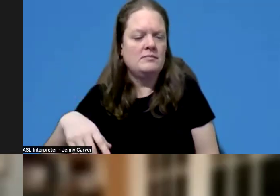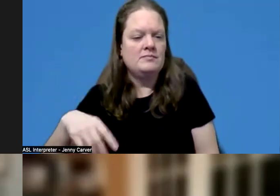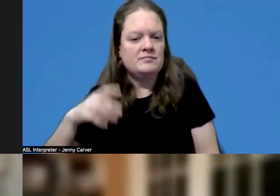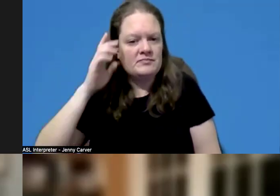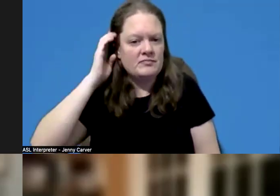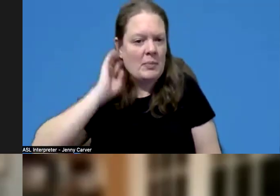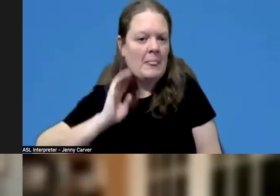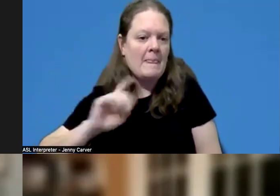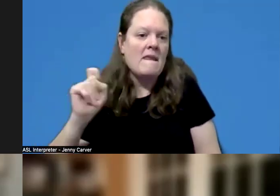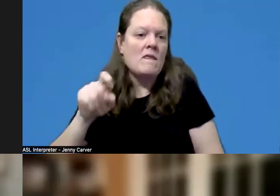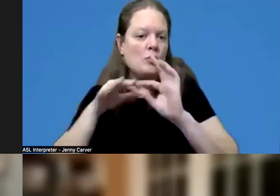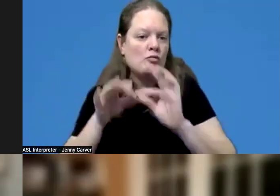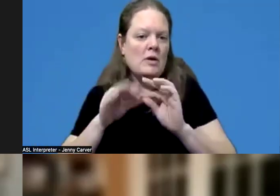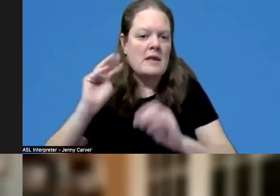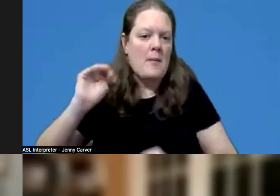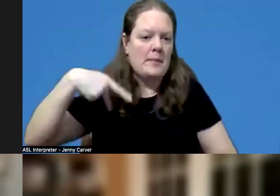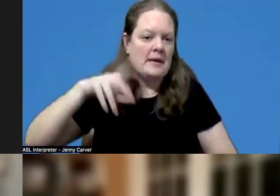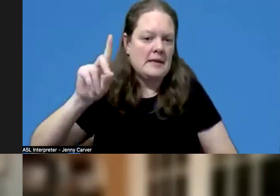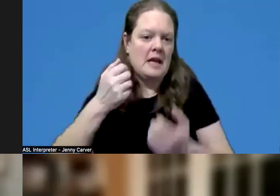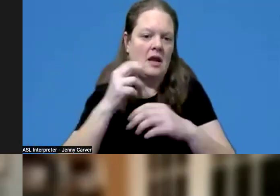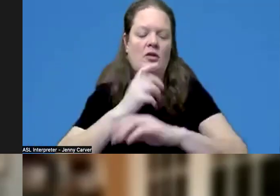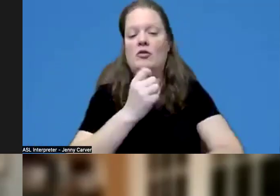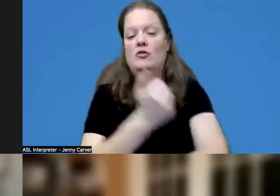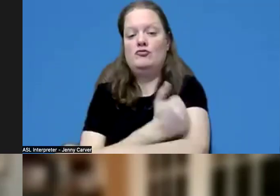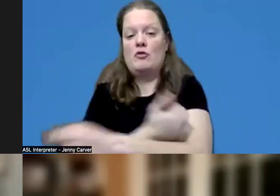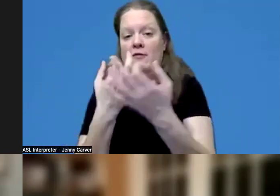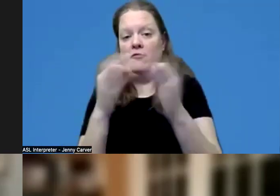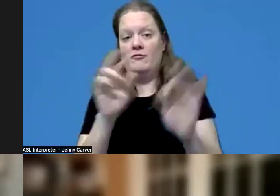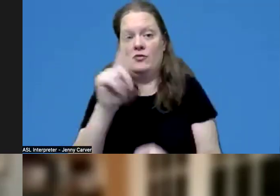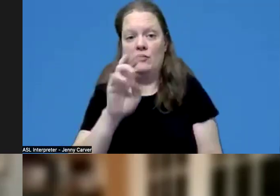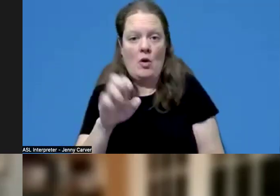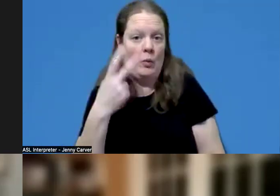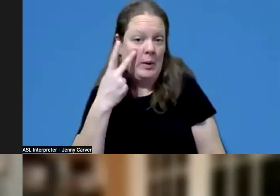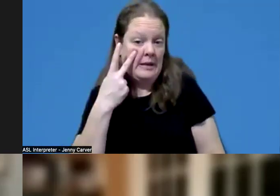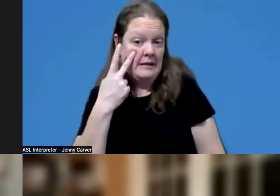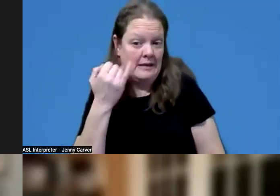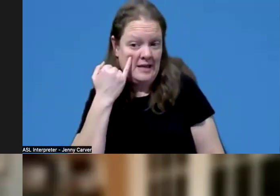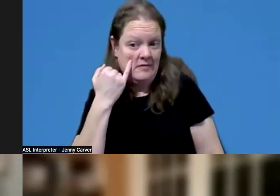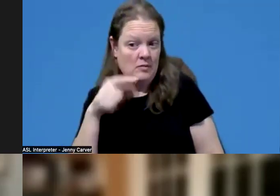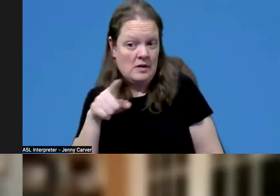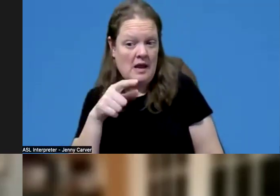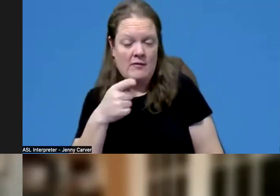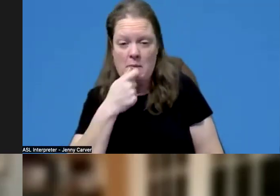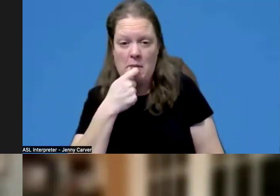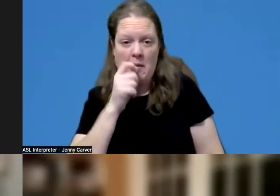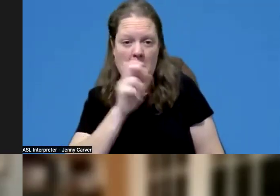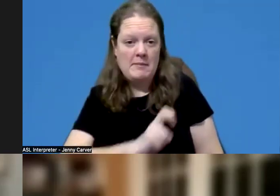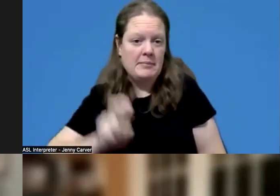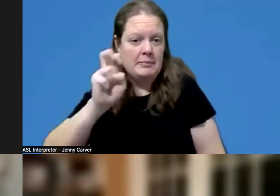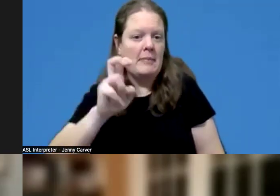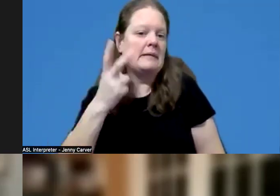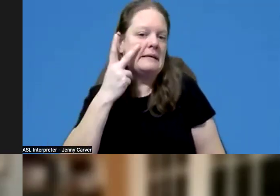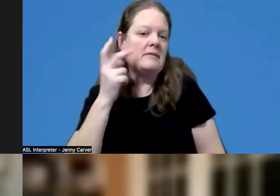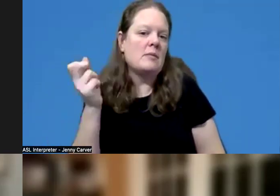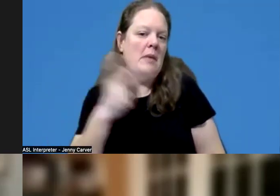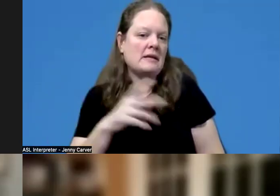you mean the question regarding MPD and the drug-free zone? Okay, we can see what we can do to get him mic'd up here, and I'll come back to that.